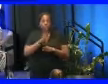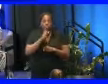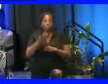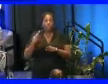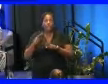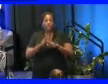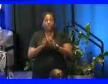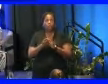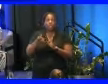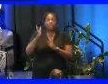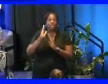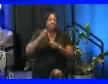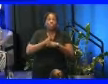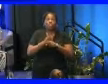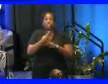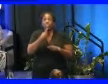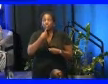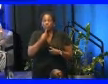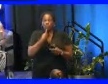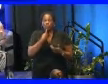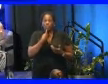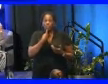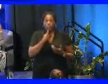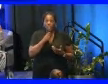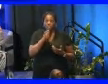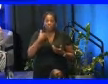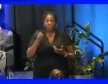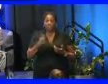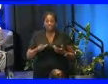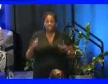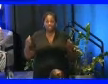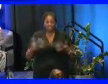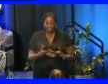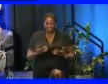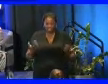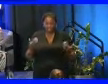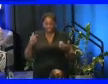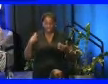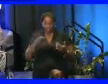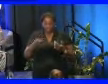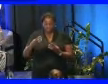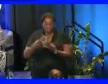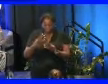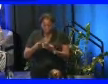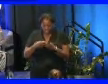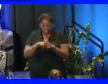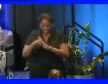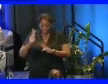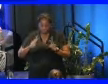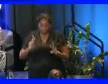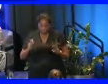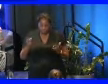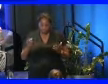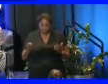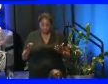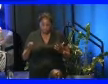Jehovah, God, the creator. So I don't have any fear. I mean, come on, I've been to prison where they're killing people, you